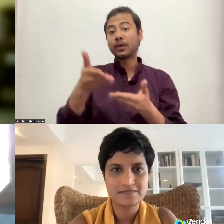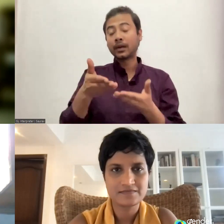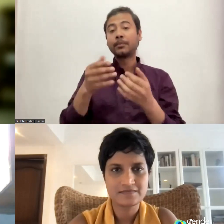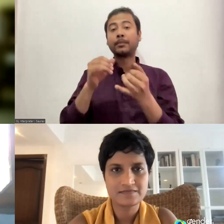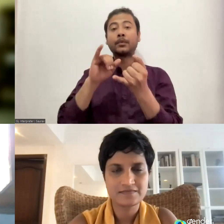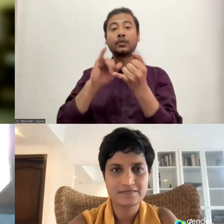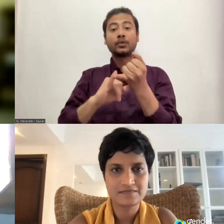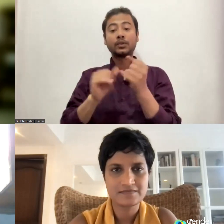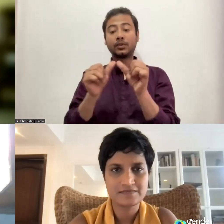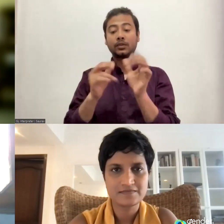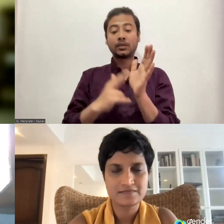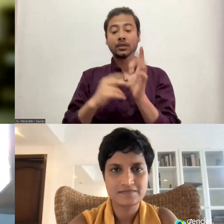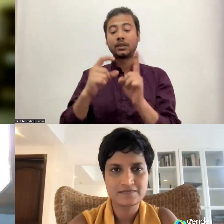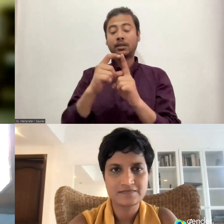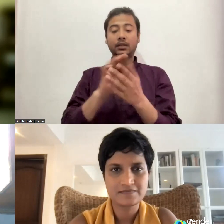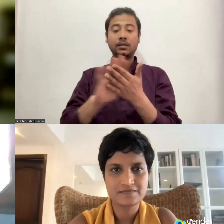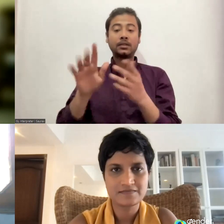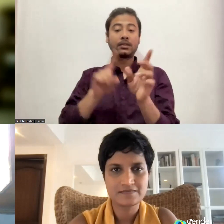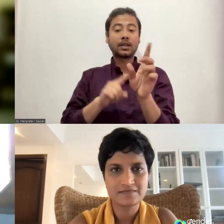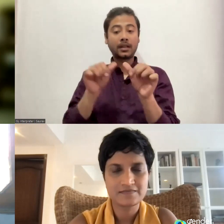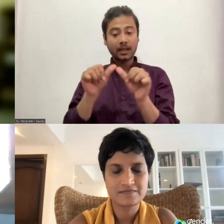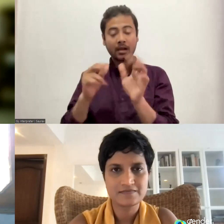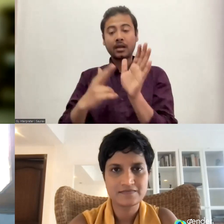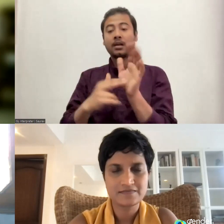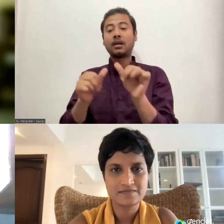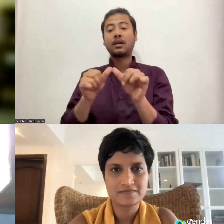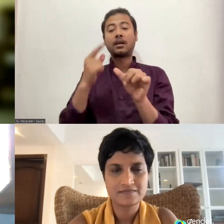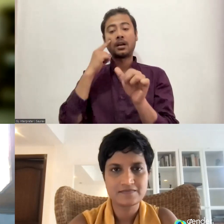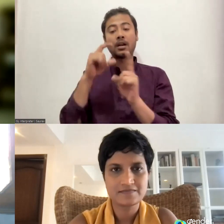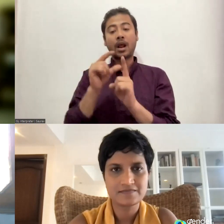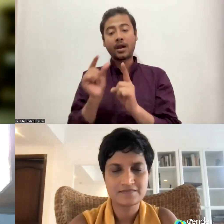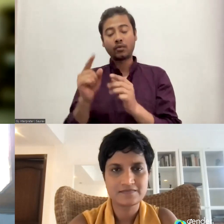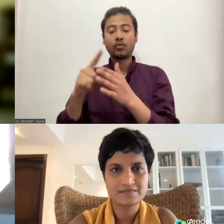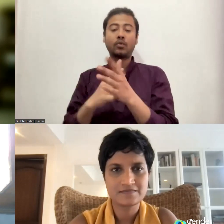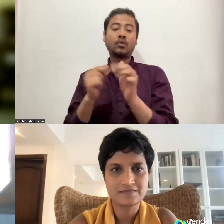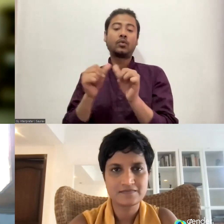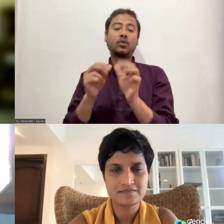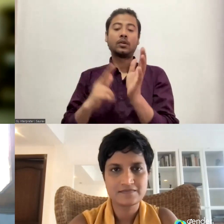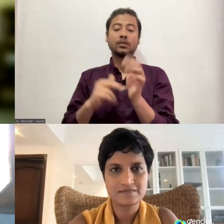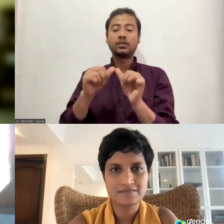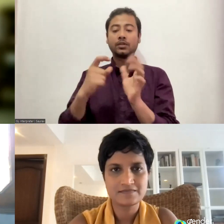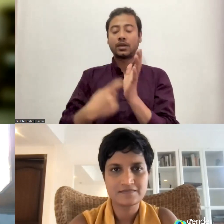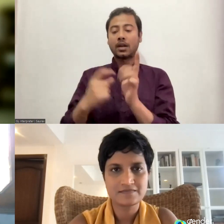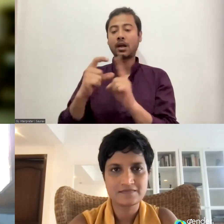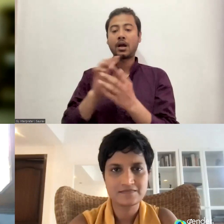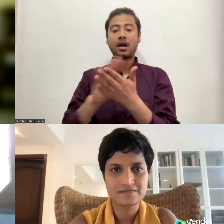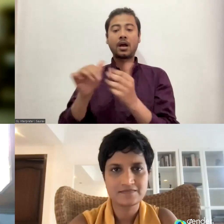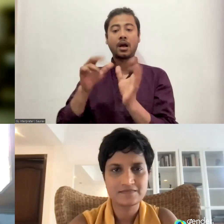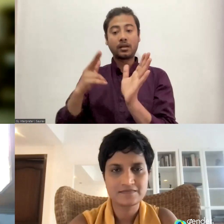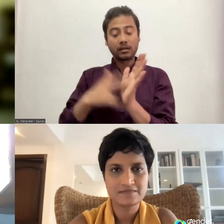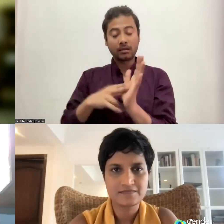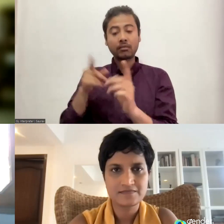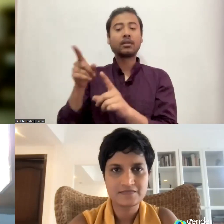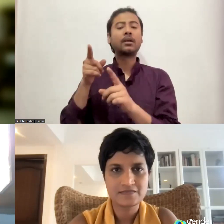social enterprise that envisions an inclusive world where every human enjoys access to vibrant, safe, and healthy